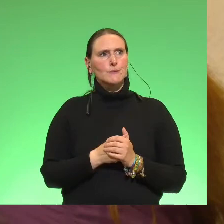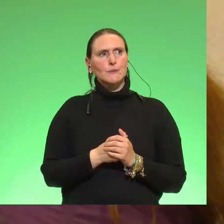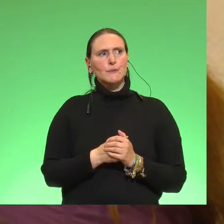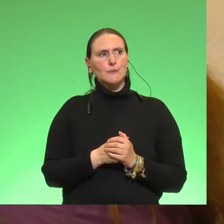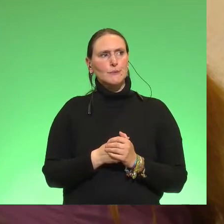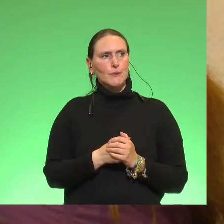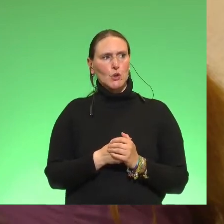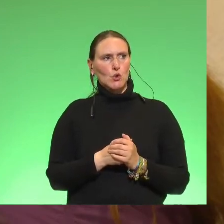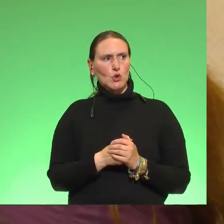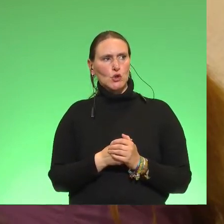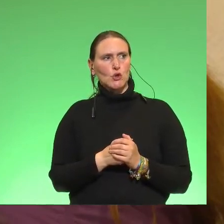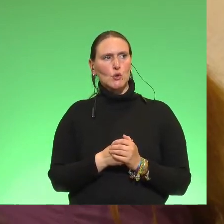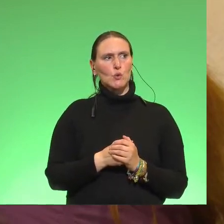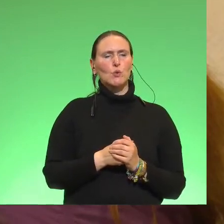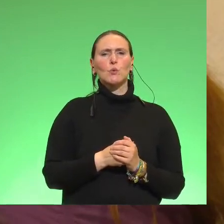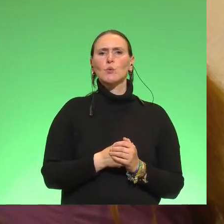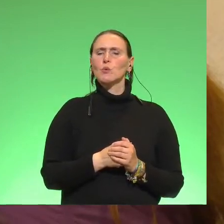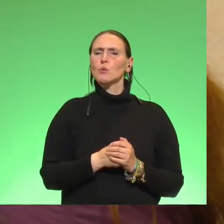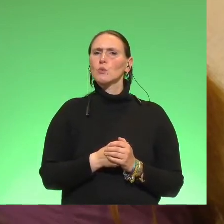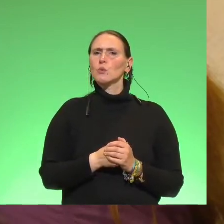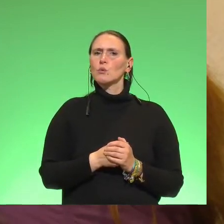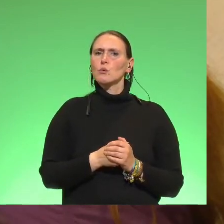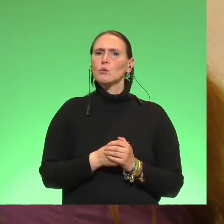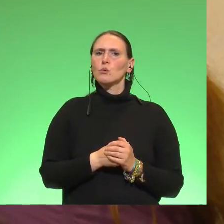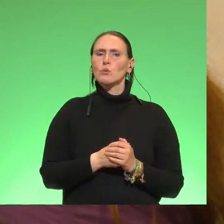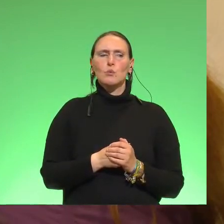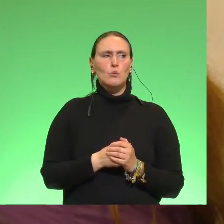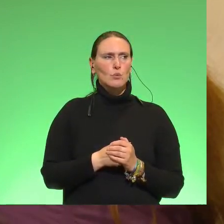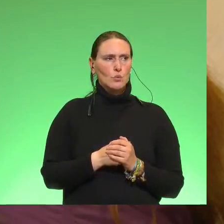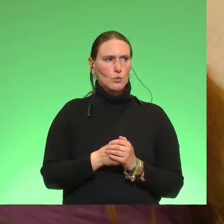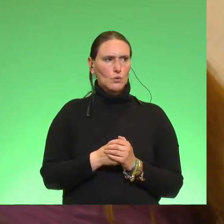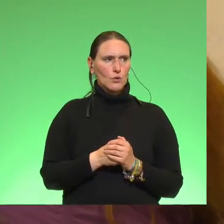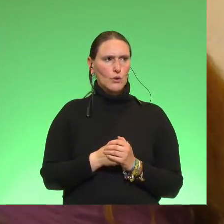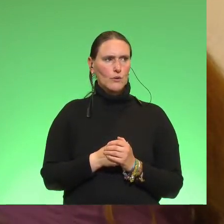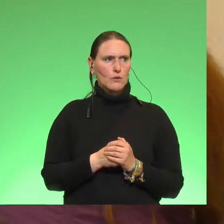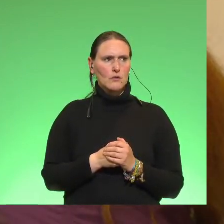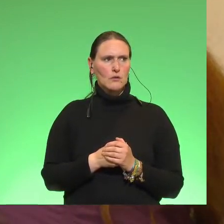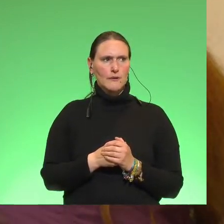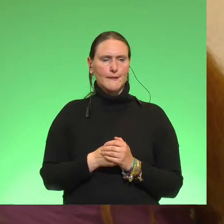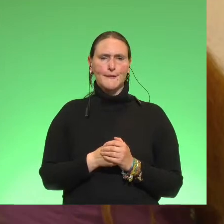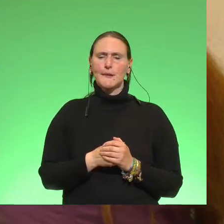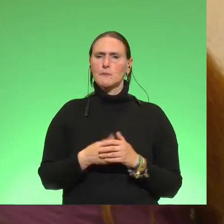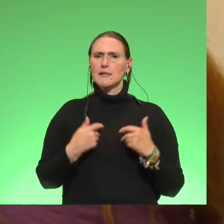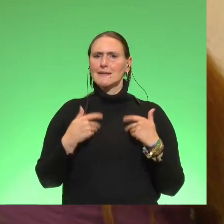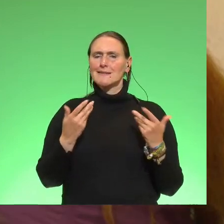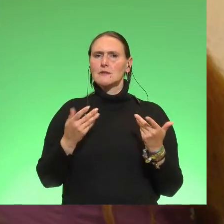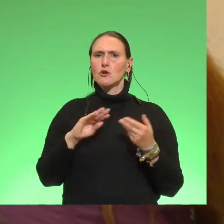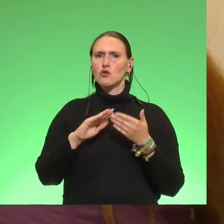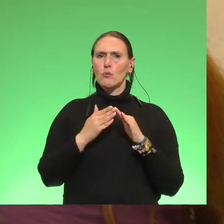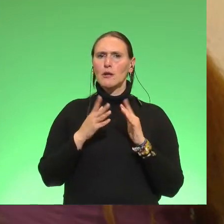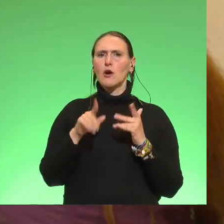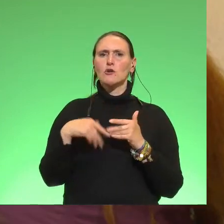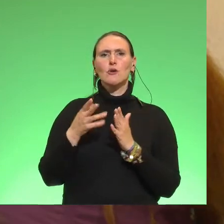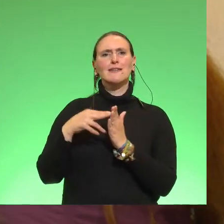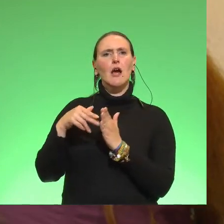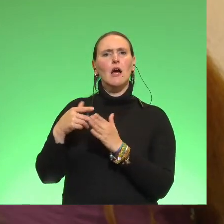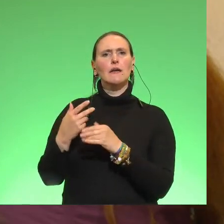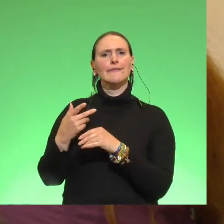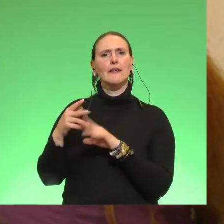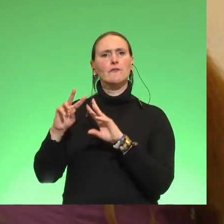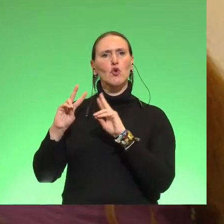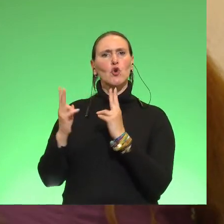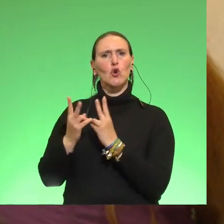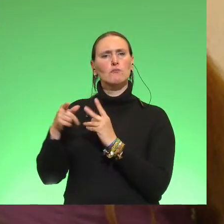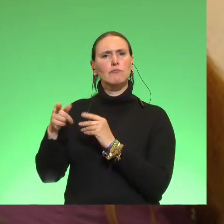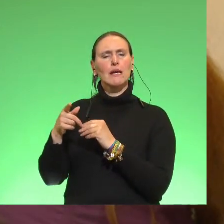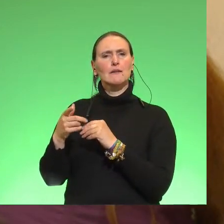if it's a worry of, let's say, the lumbung community, what the art world thinks about it. For example, that are also these kind of things